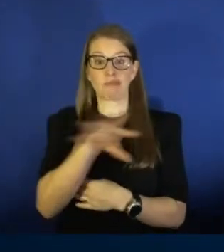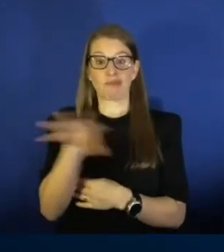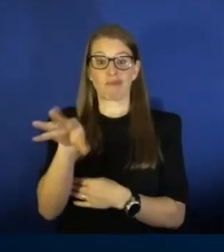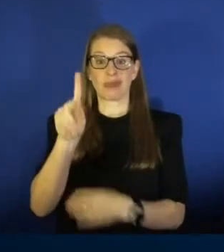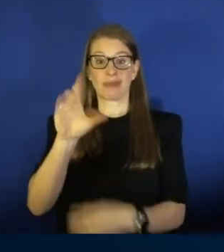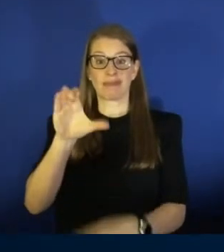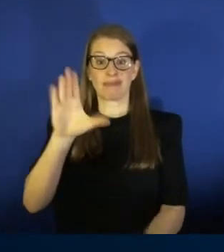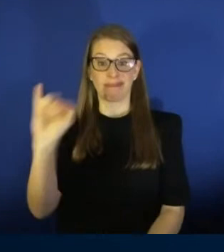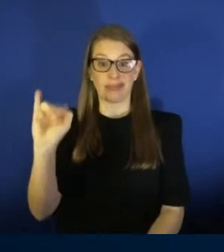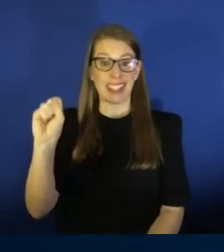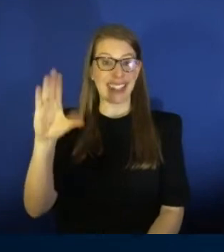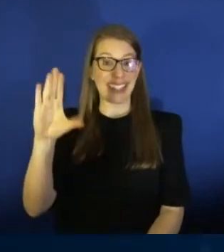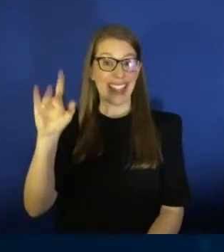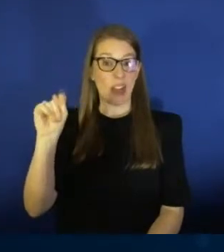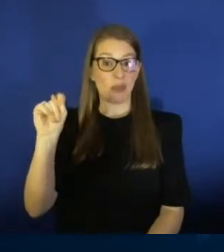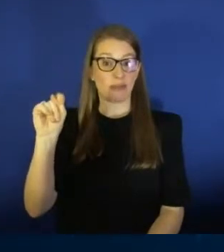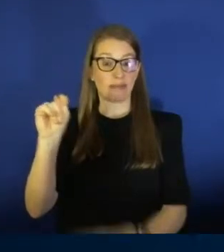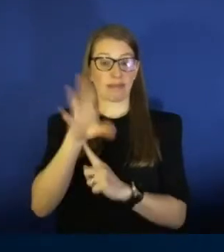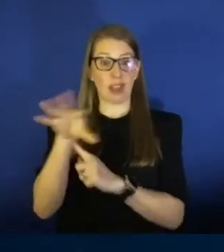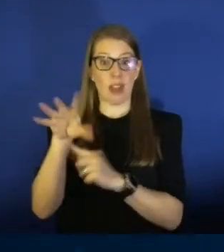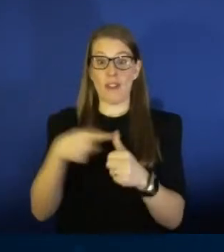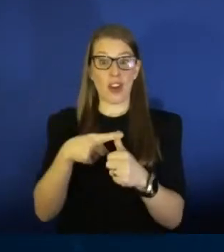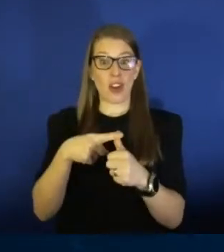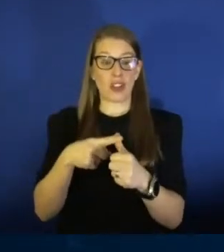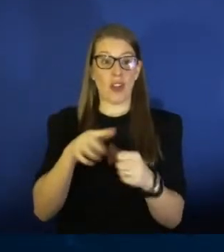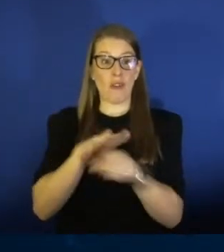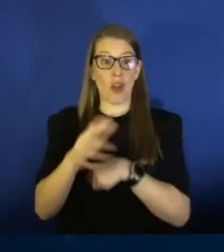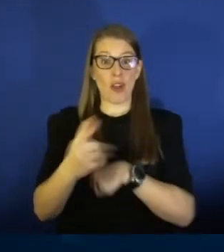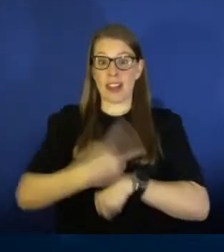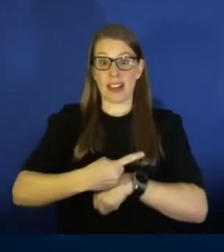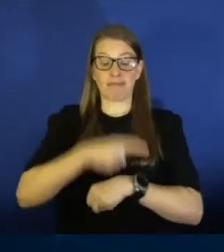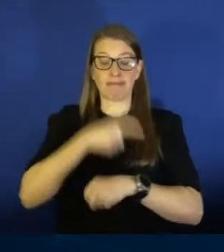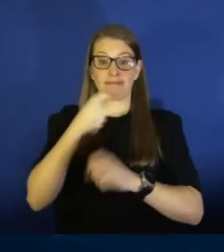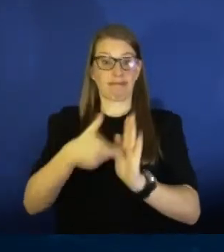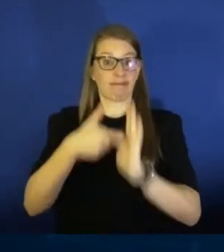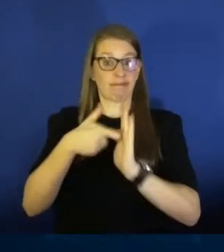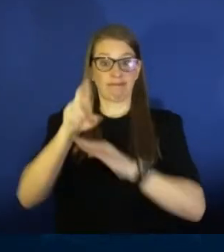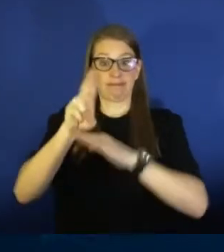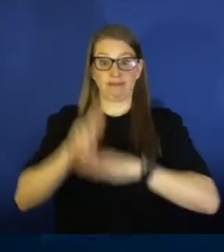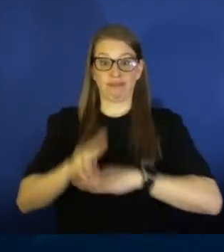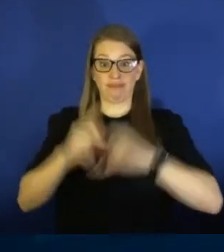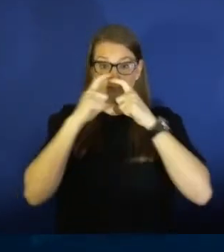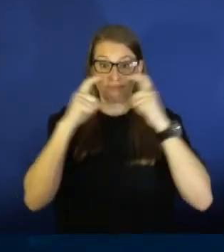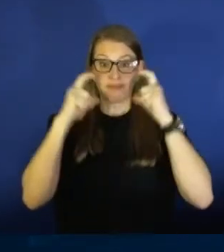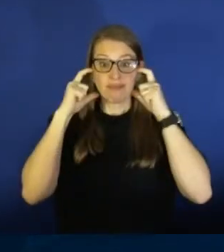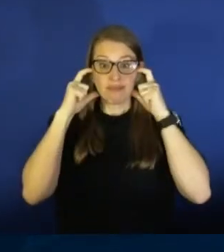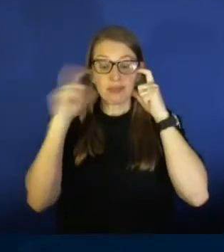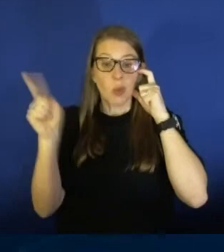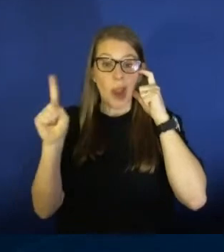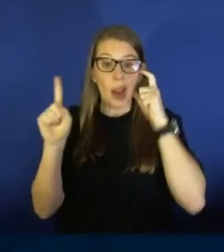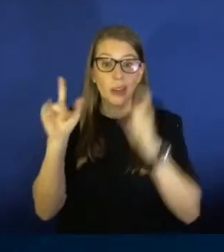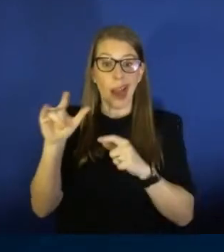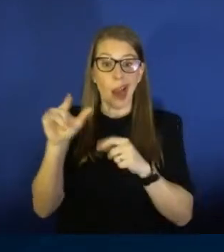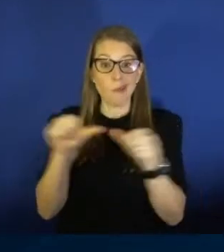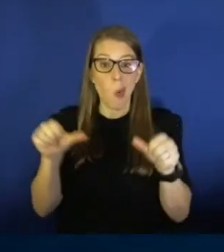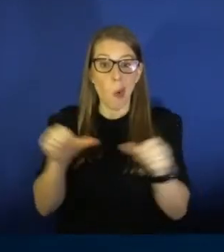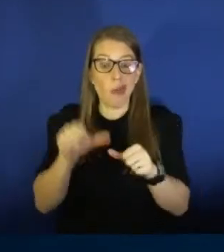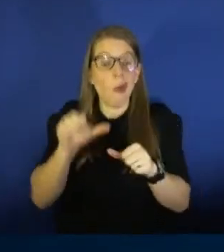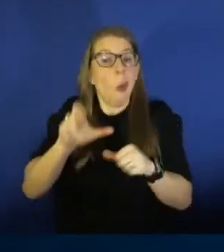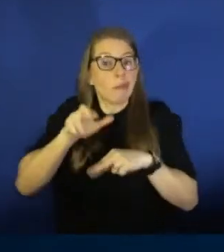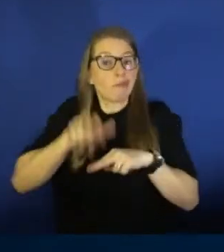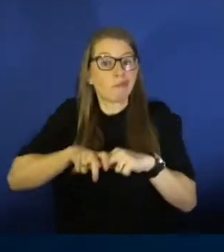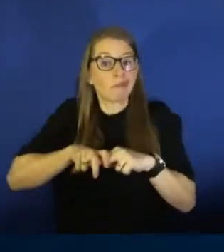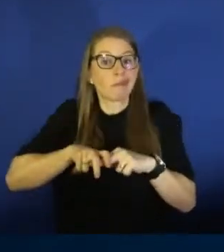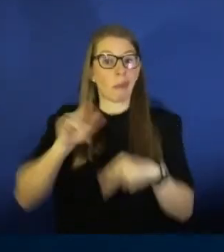Scout camera. Today is the first full day you will not be required to wear a face mask in the airport or on planes. But